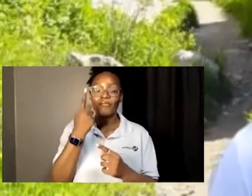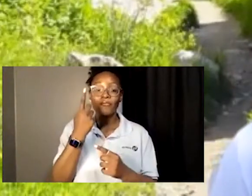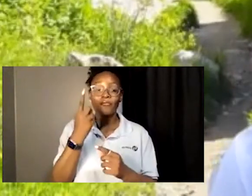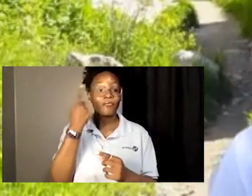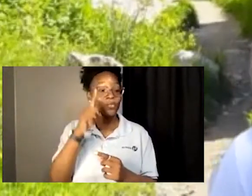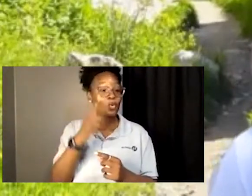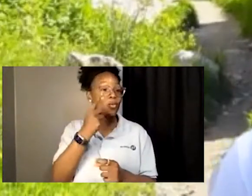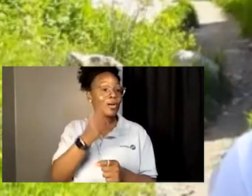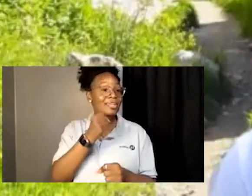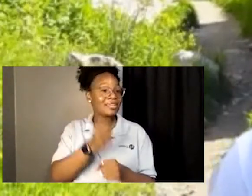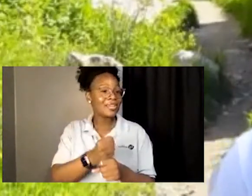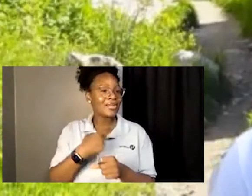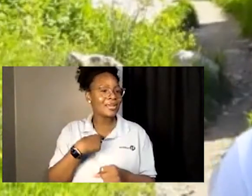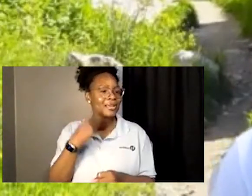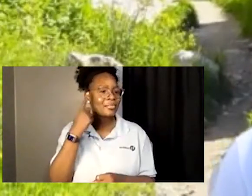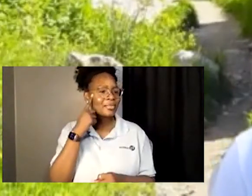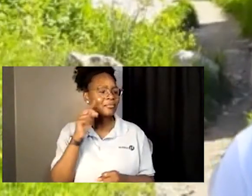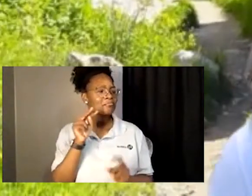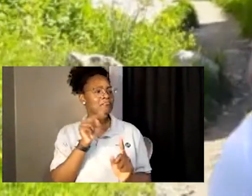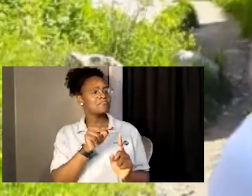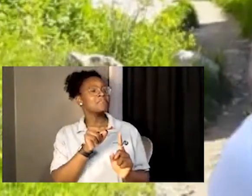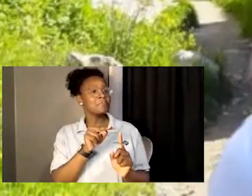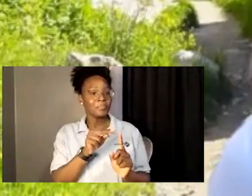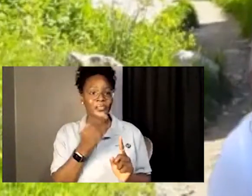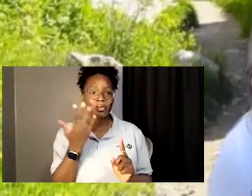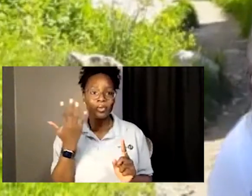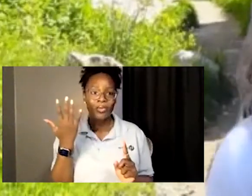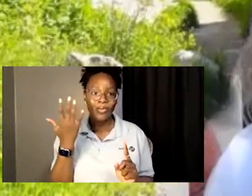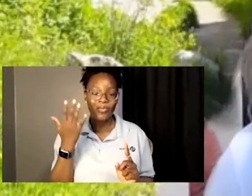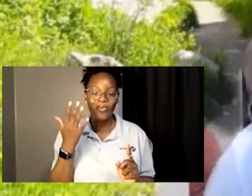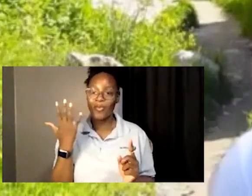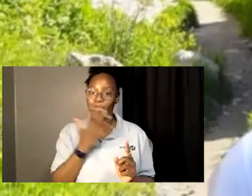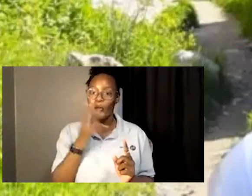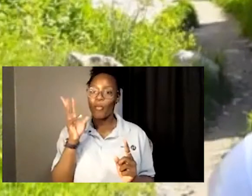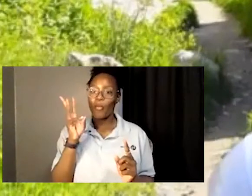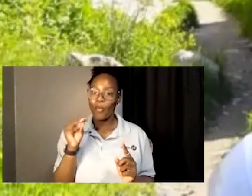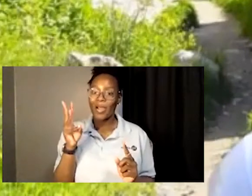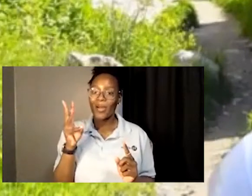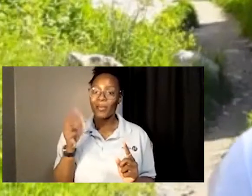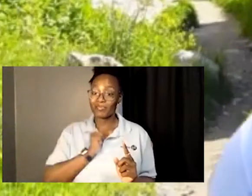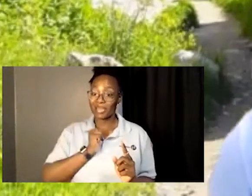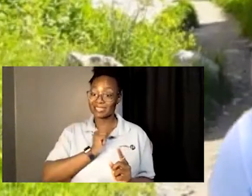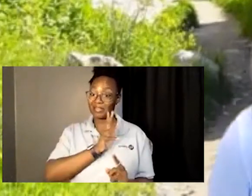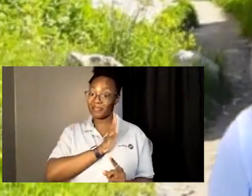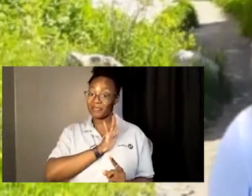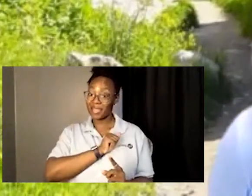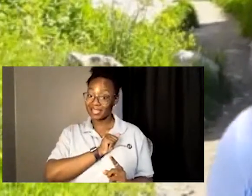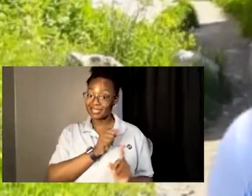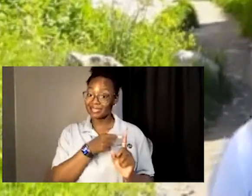saying that is a political statement. I said, maybe I'm the wrong person for this organization.